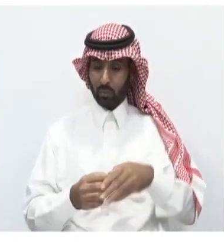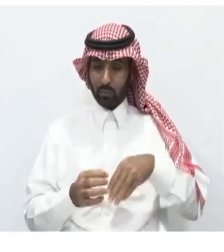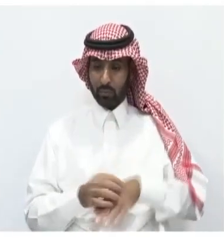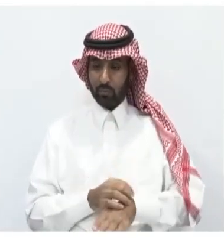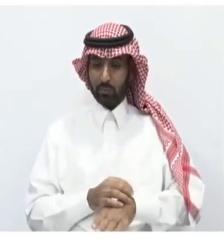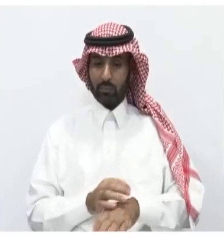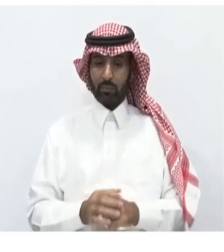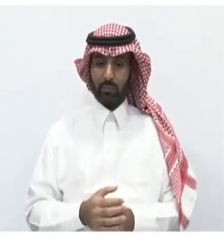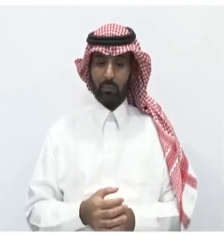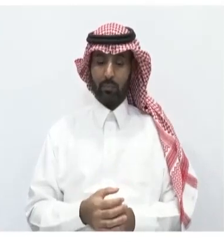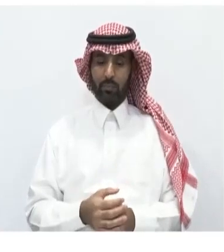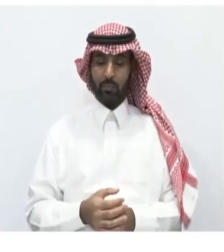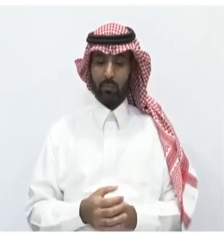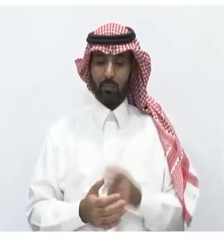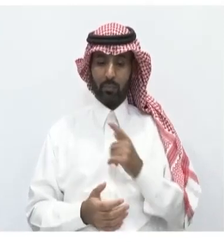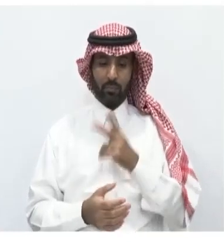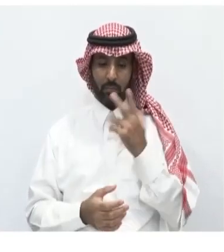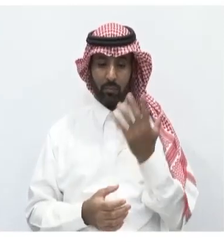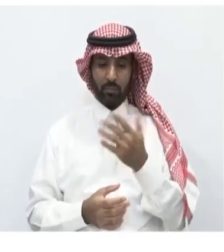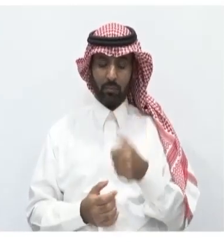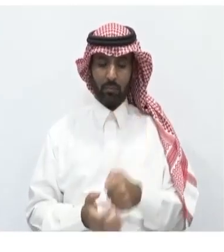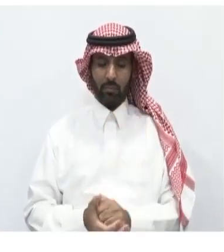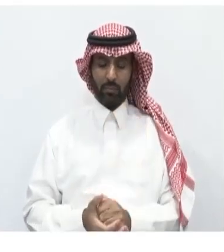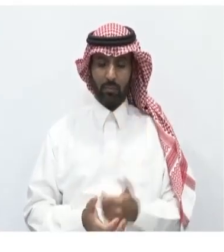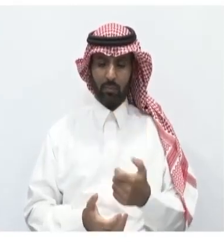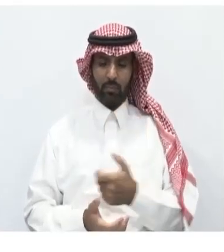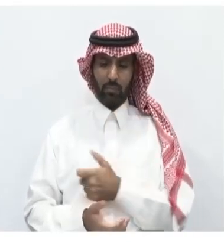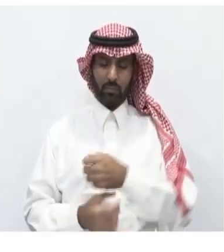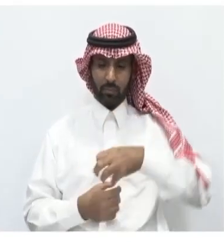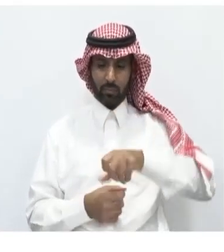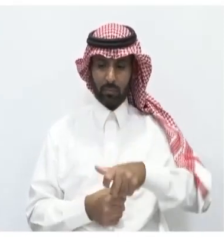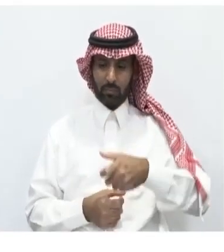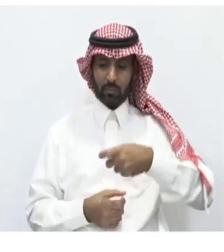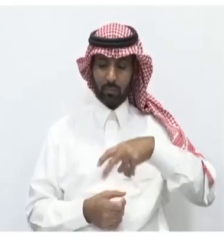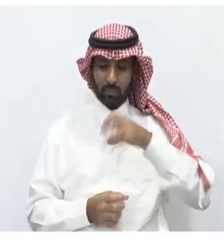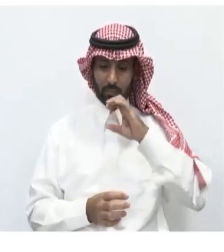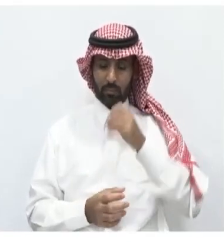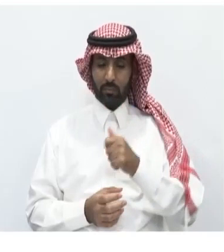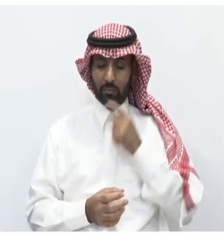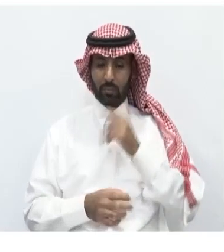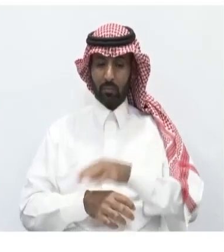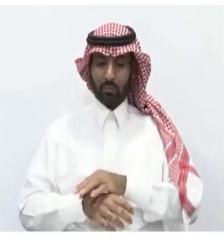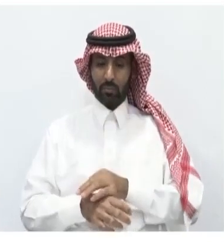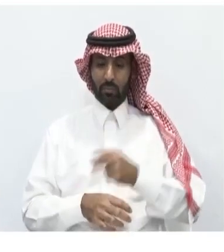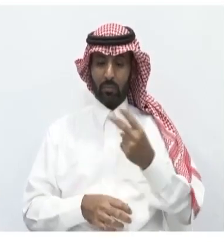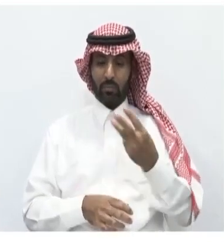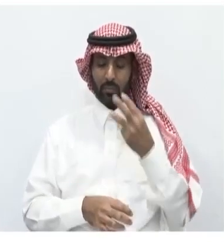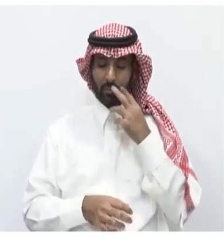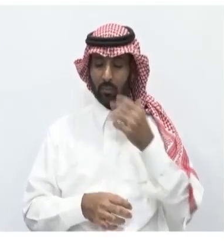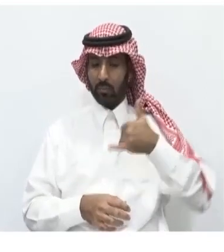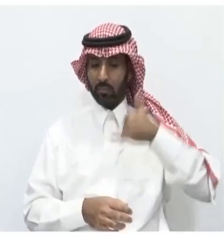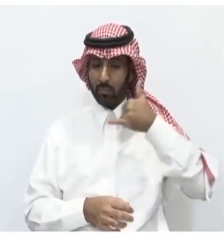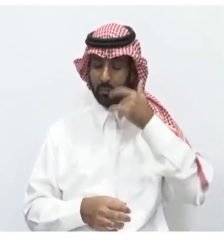wild? Toiletries, trash bags, water bottle, two or three bandages,